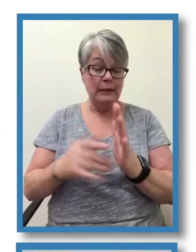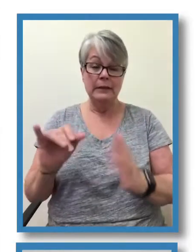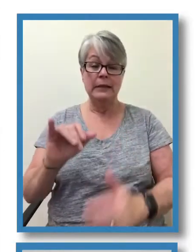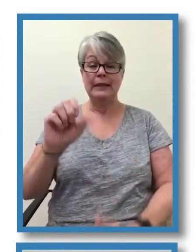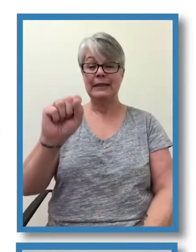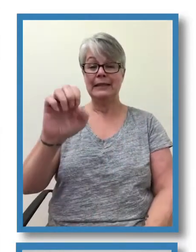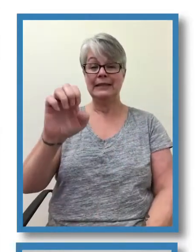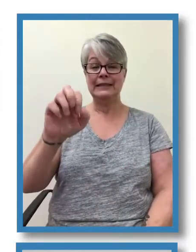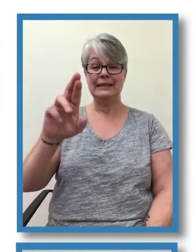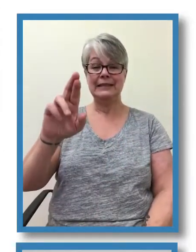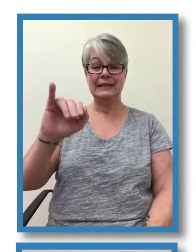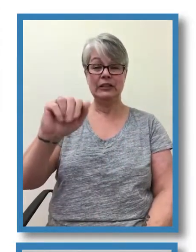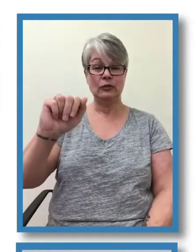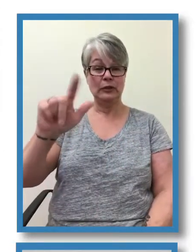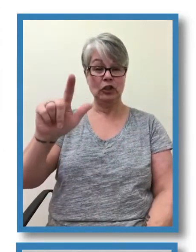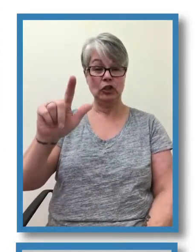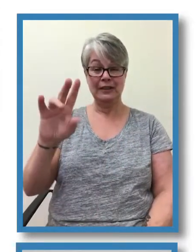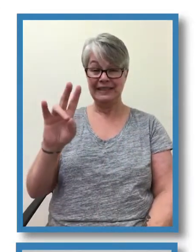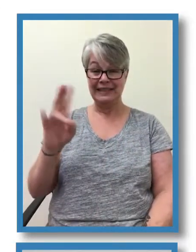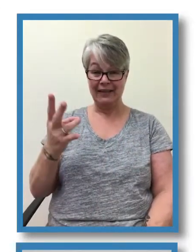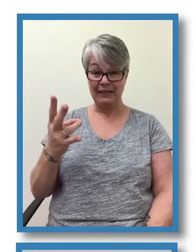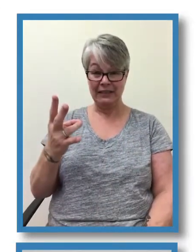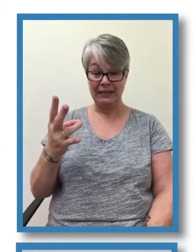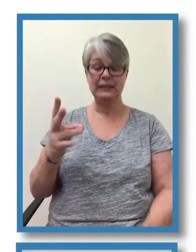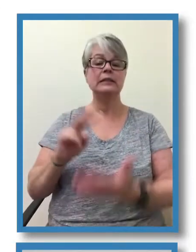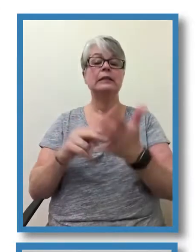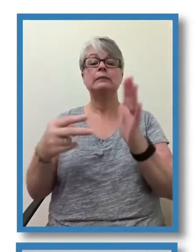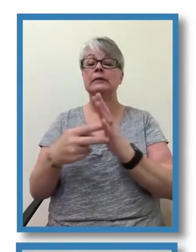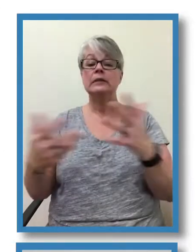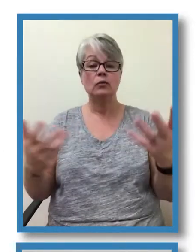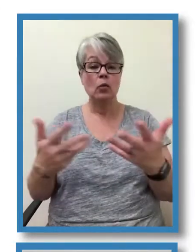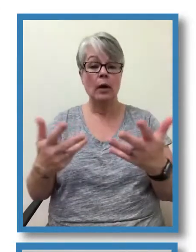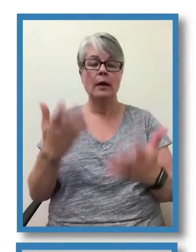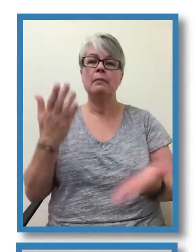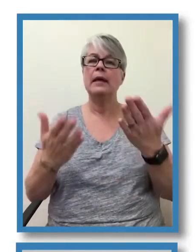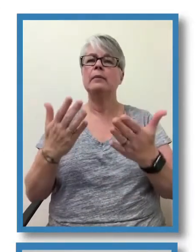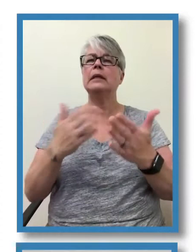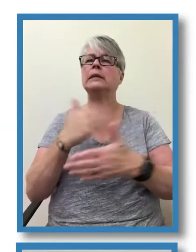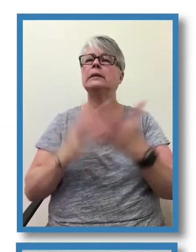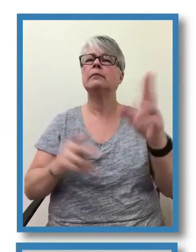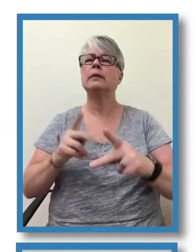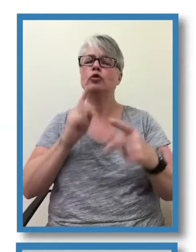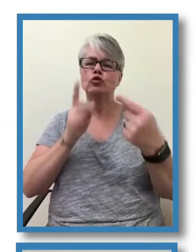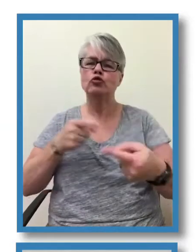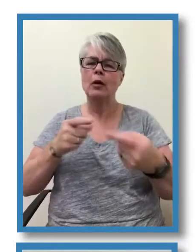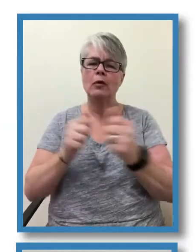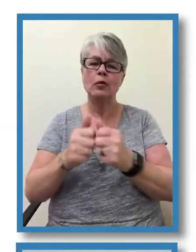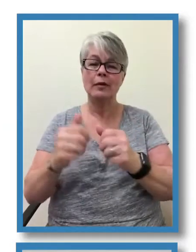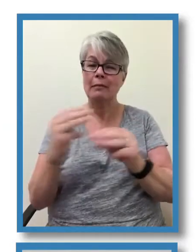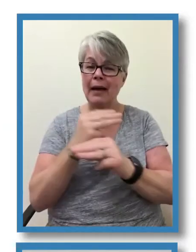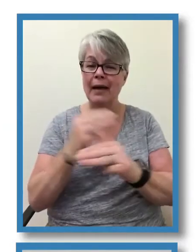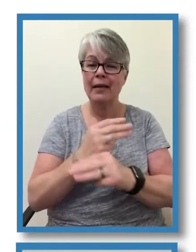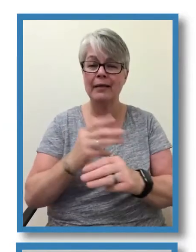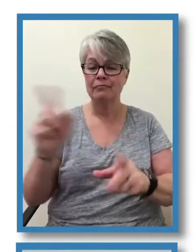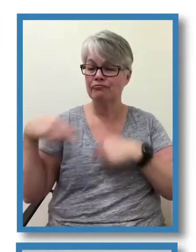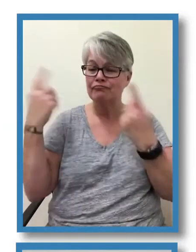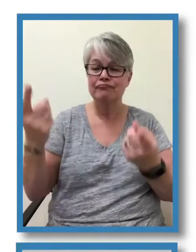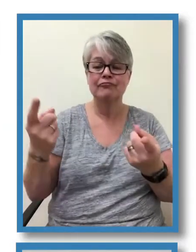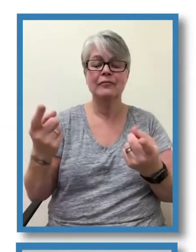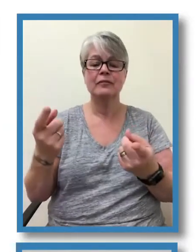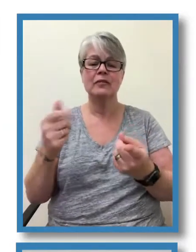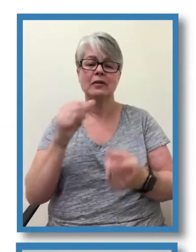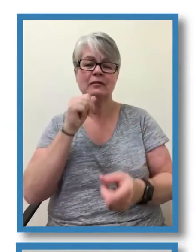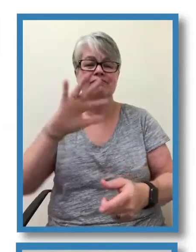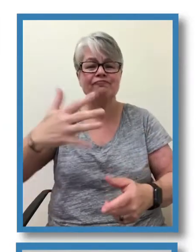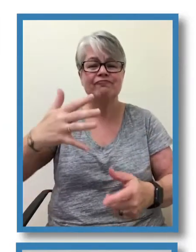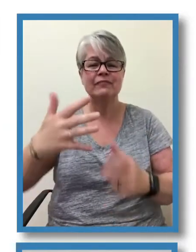score, scored out of 3. You take 7 away from 100 to 93 to 86, 79, 72, 65. There's